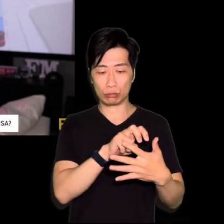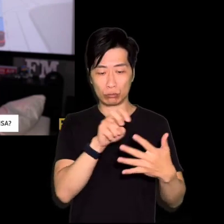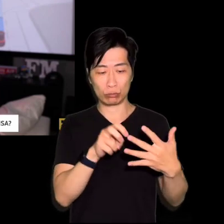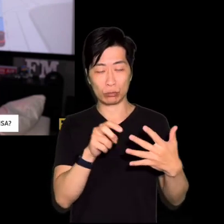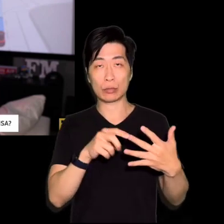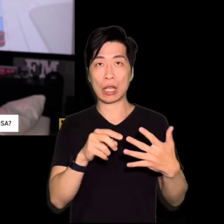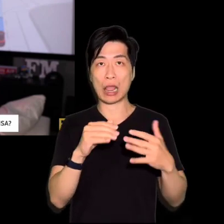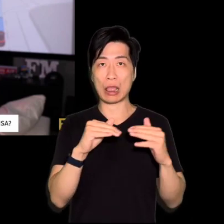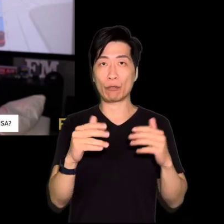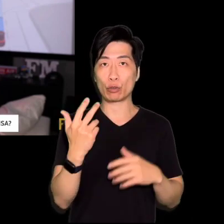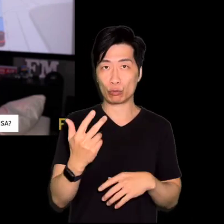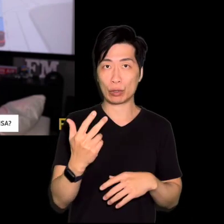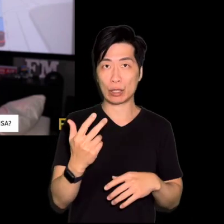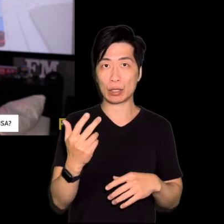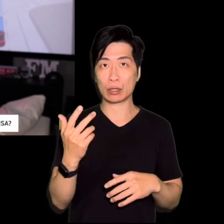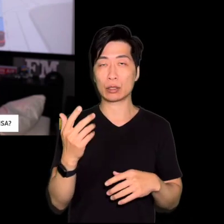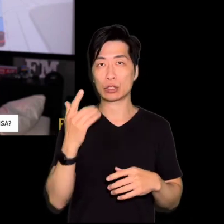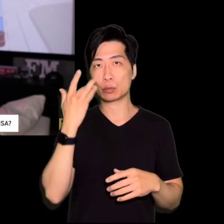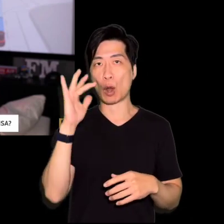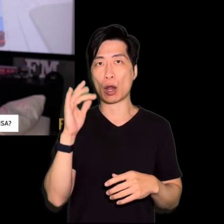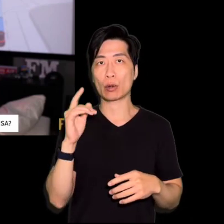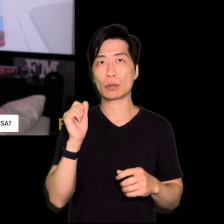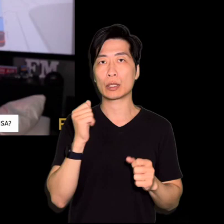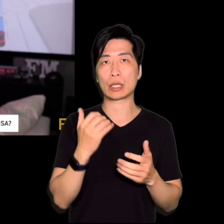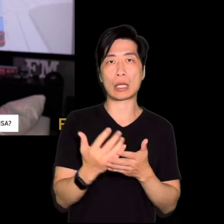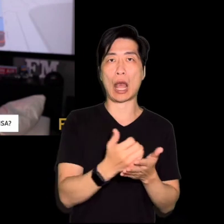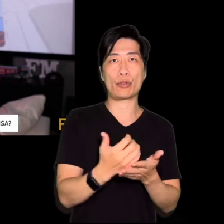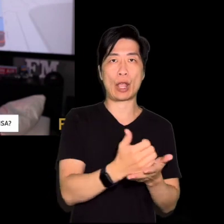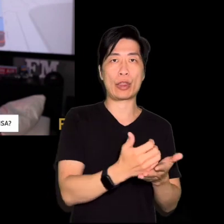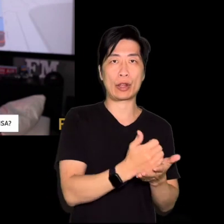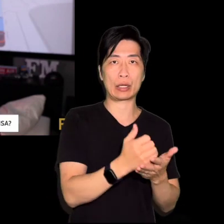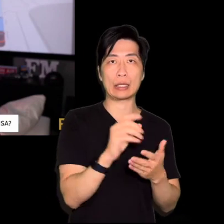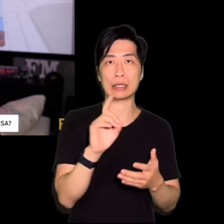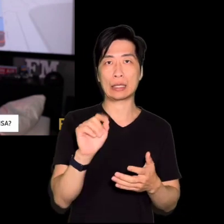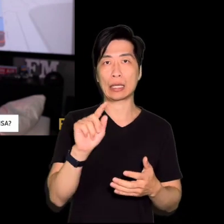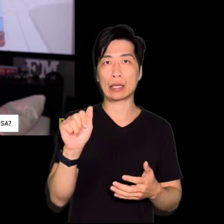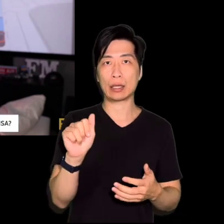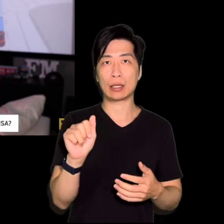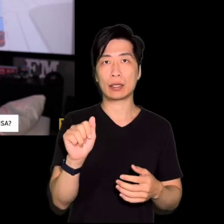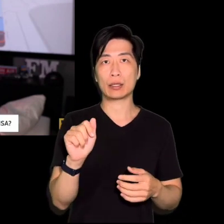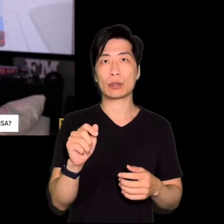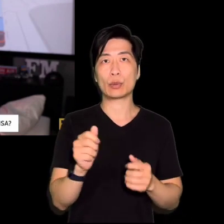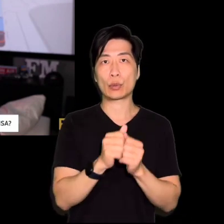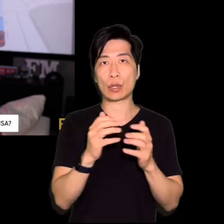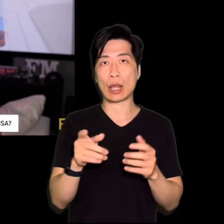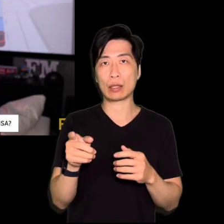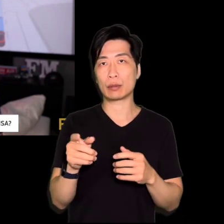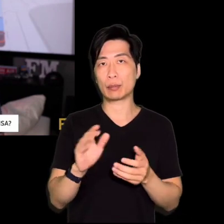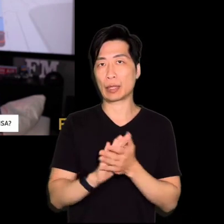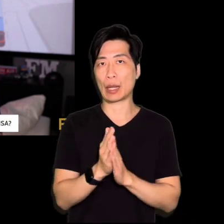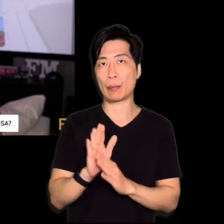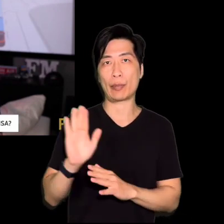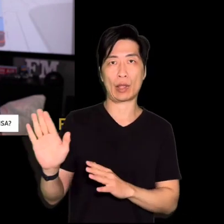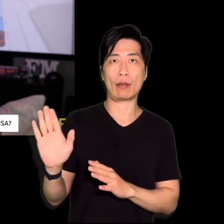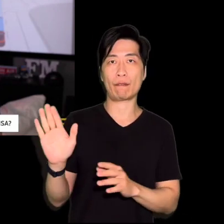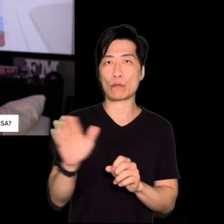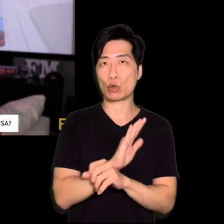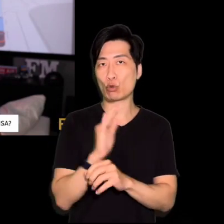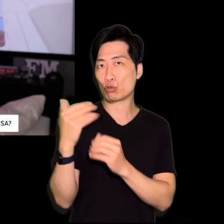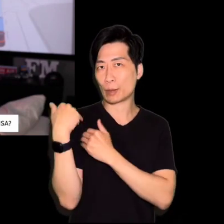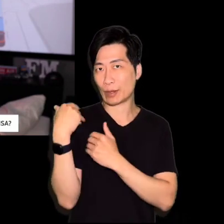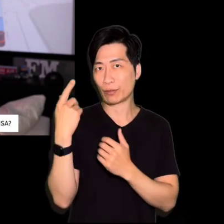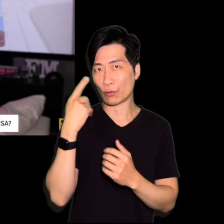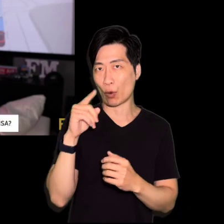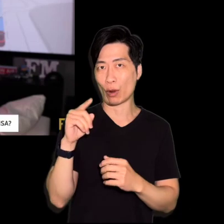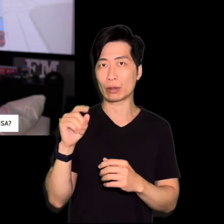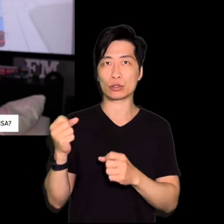first is a smart one, because they can continue to gather data while the car drives itself without them having to take